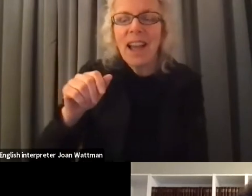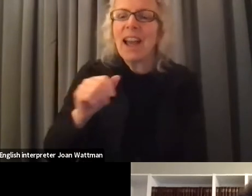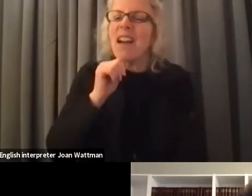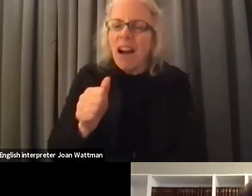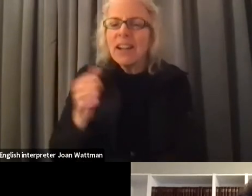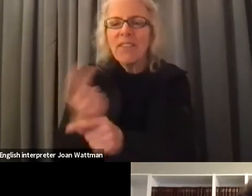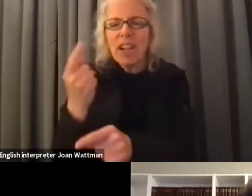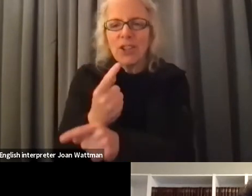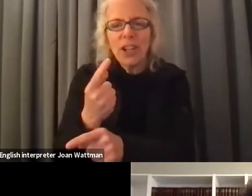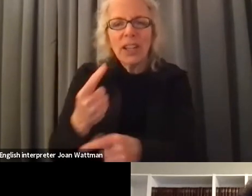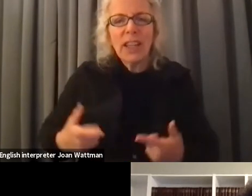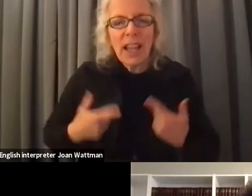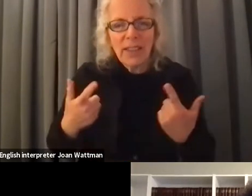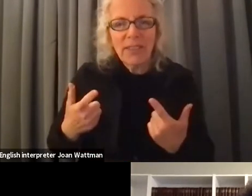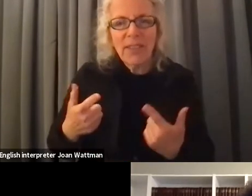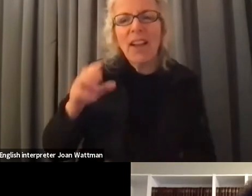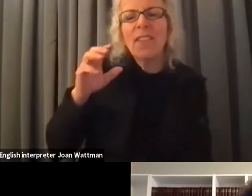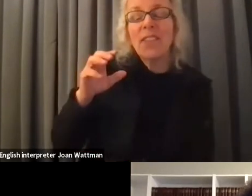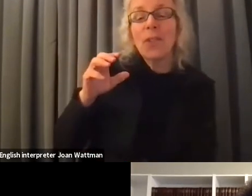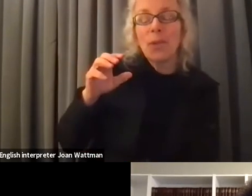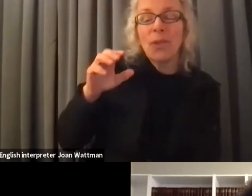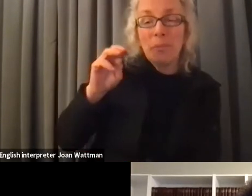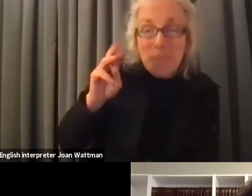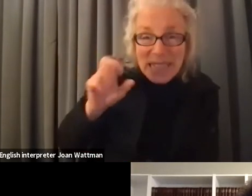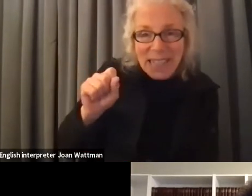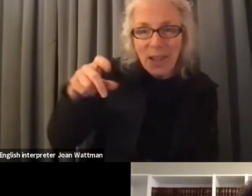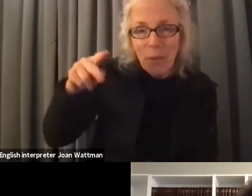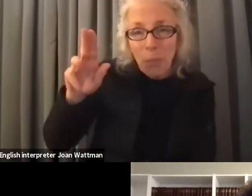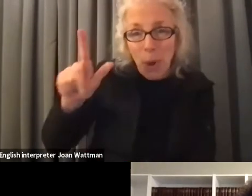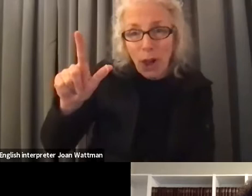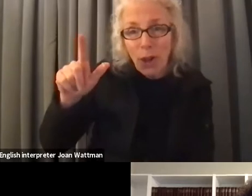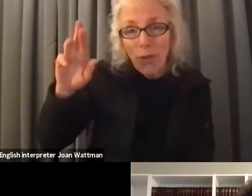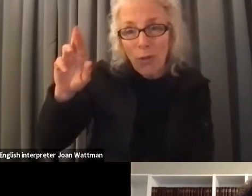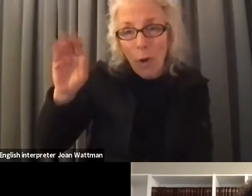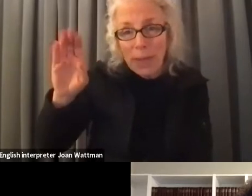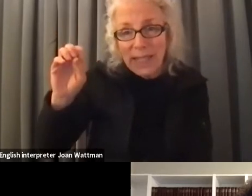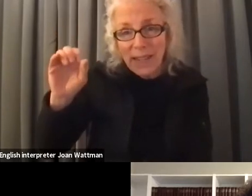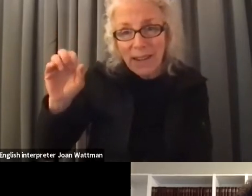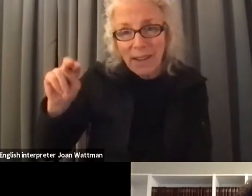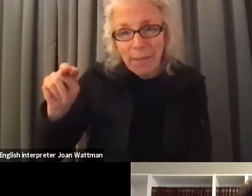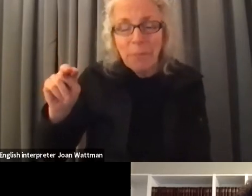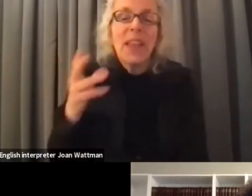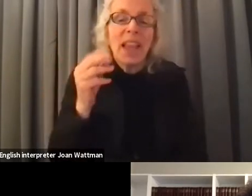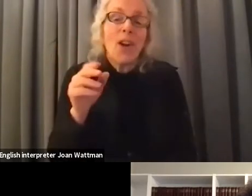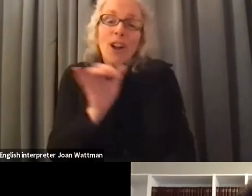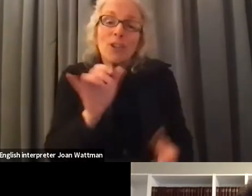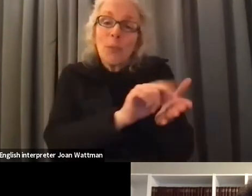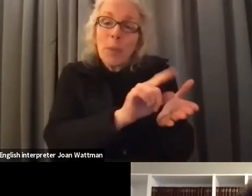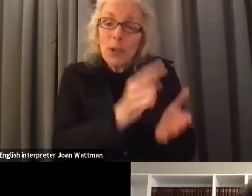of Mrs. Paul Robeson. She's also the author of a 3rd book published in August of